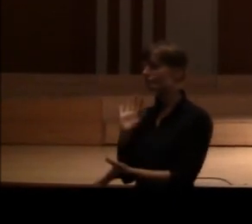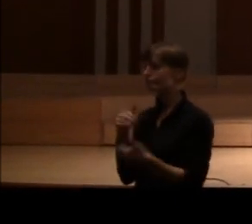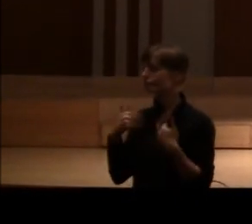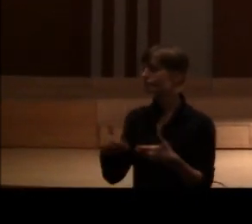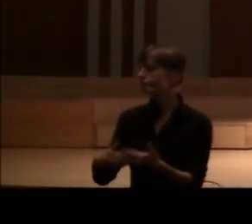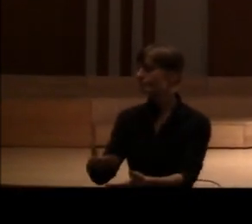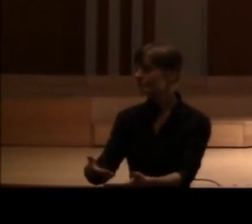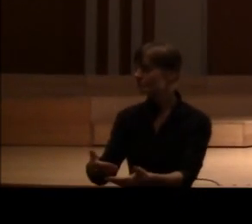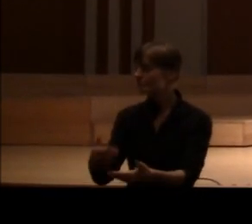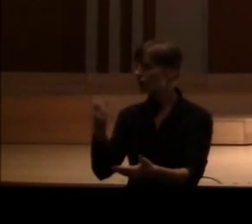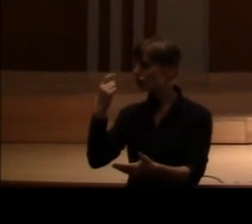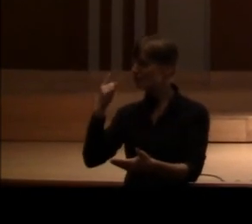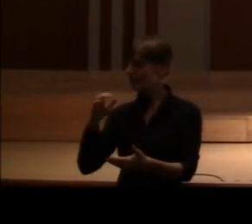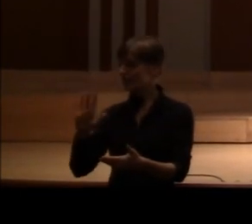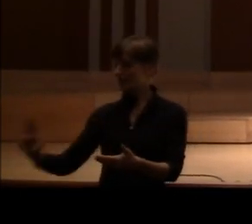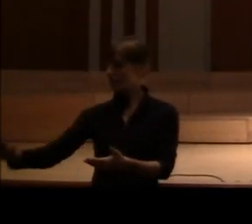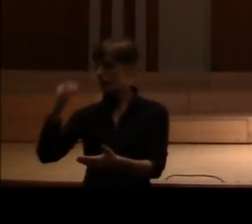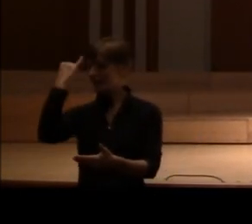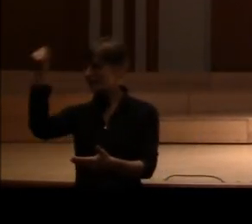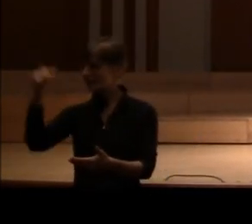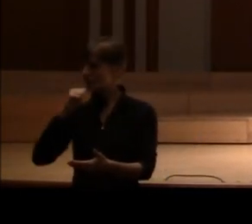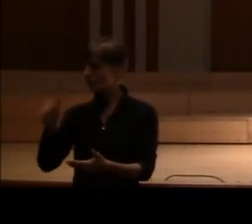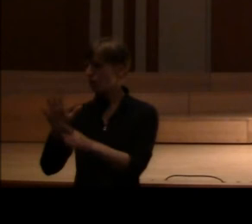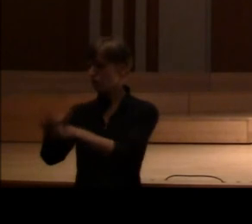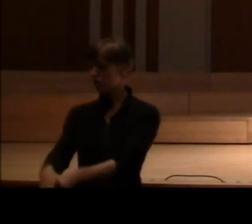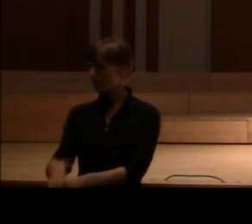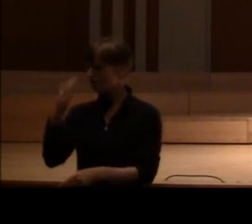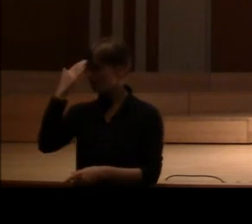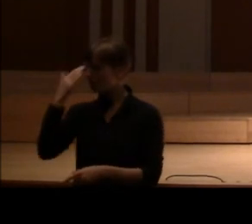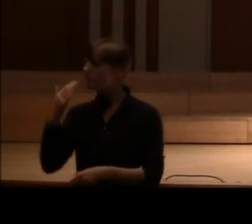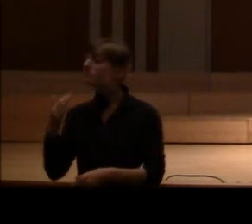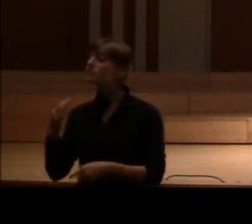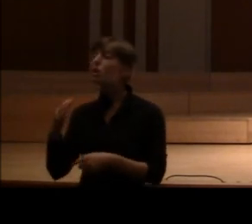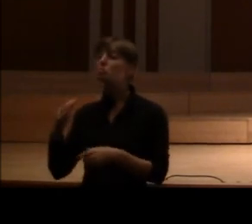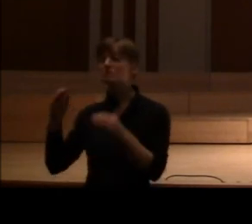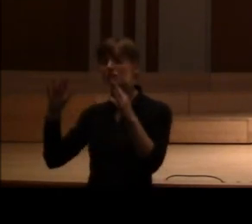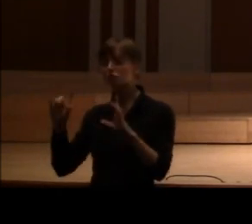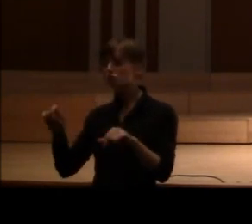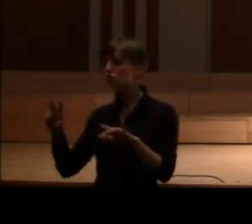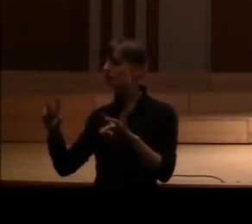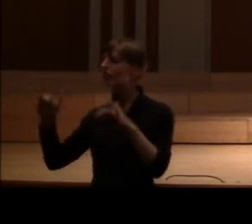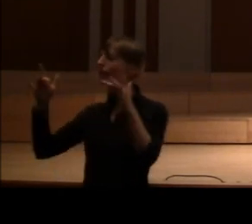value of it was a cool moment for me. So teachers should lighten up. What else?